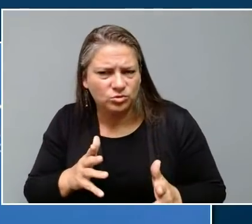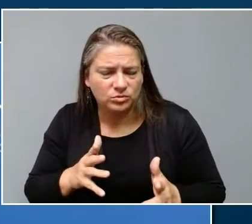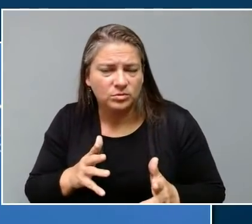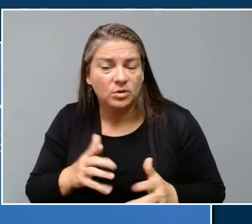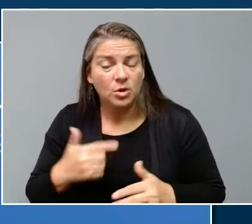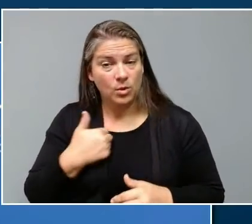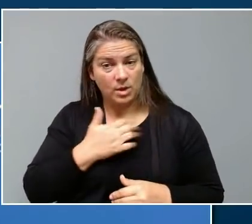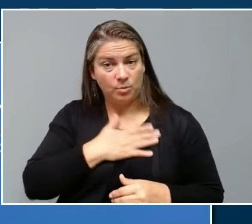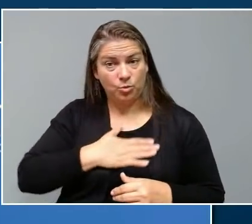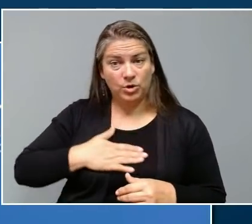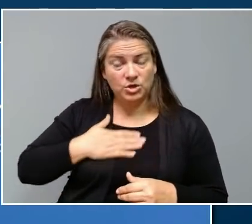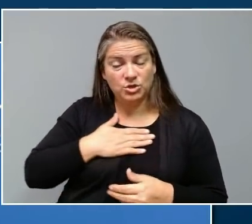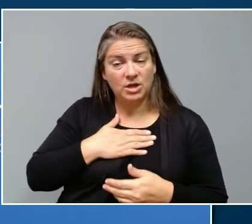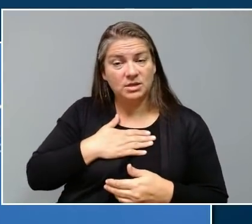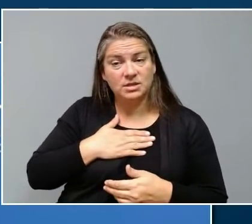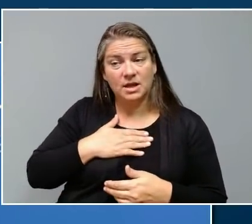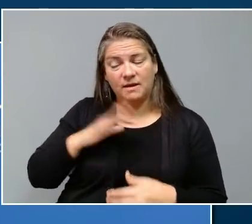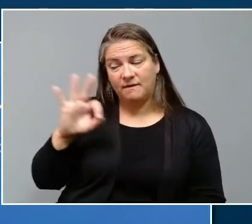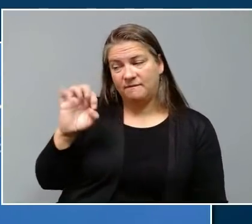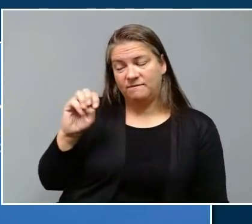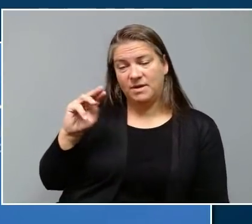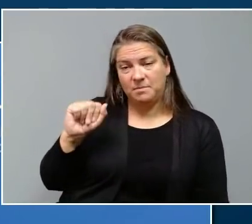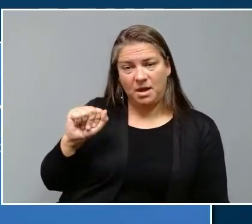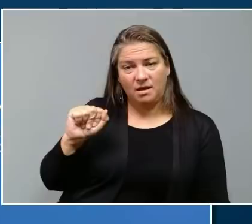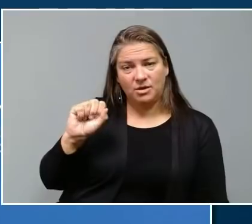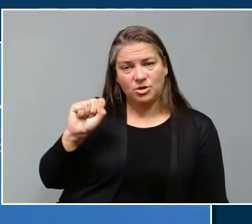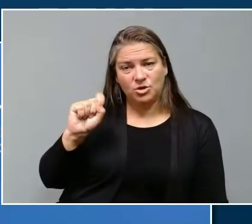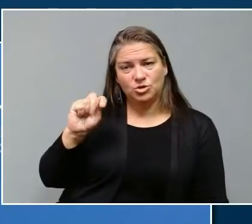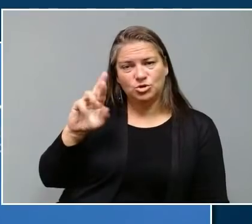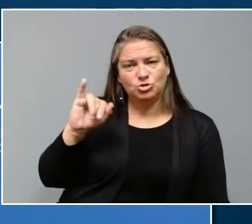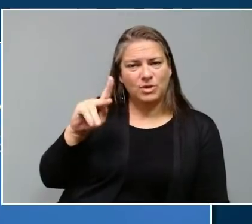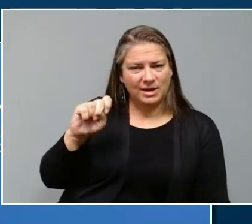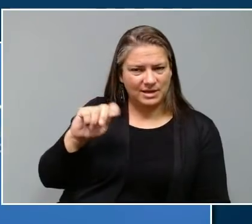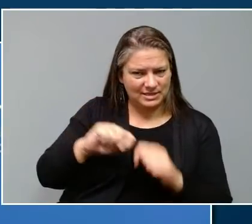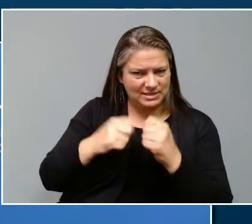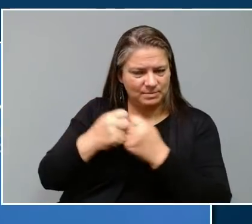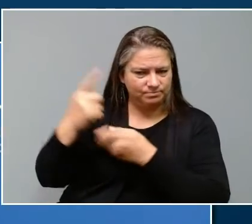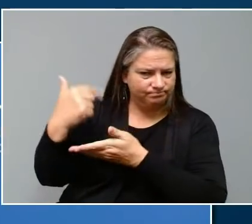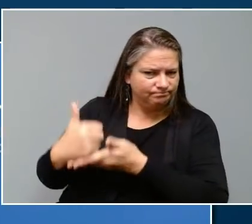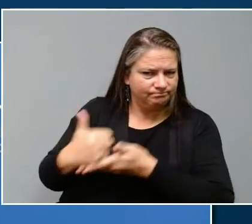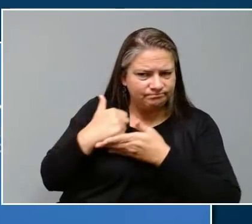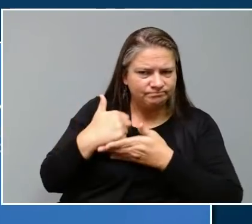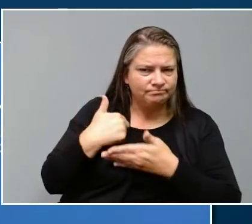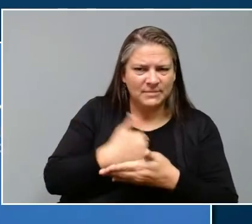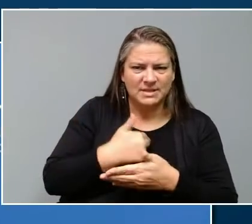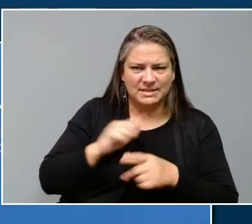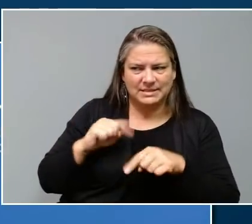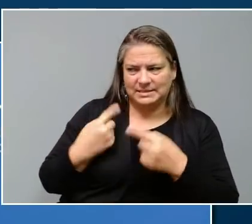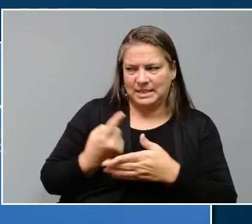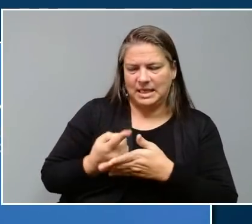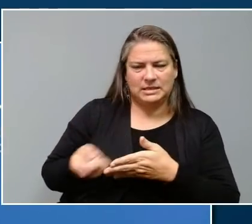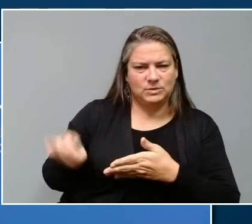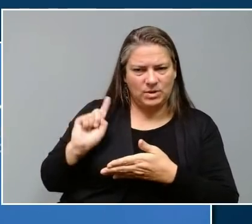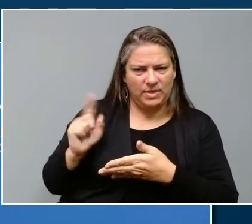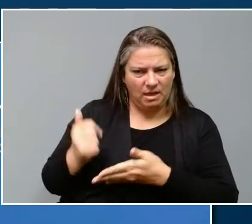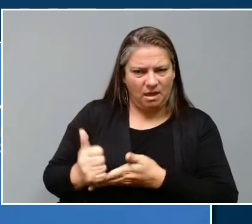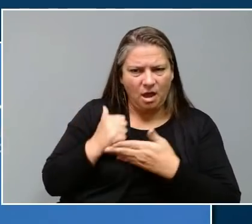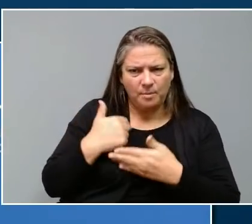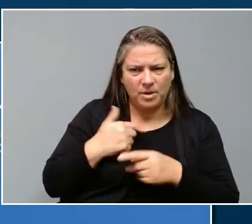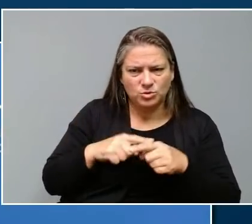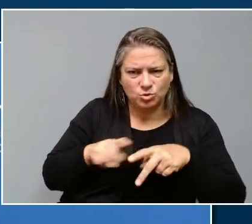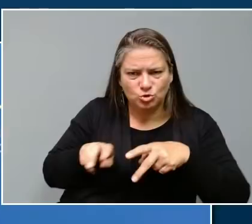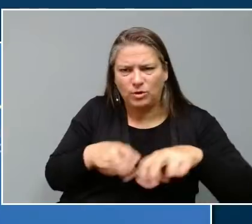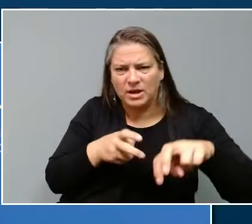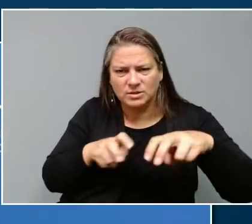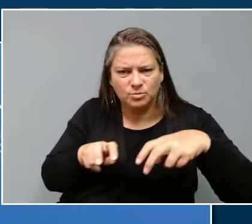assistance of the FEMA strike team, who has been stationed with us since last week. They are helping to transport patients to other facilities,